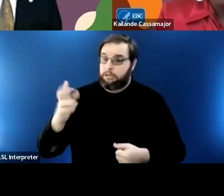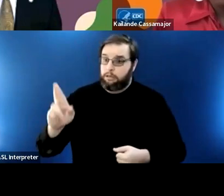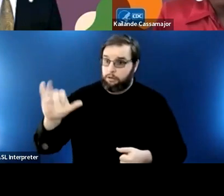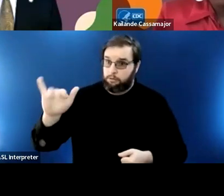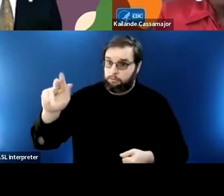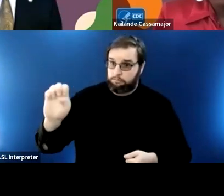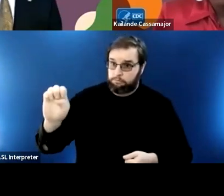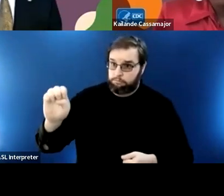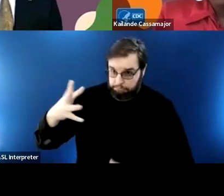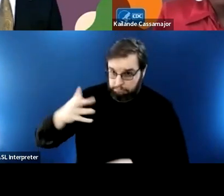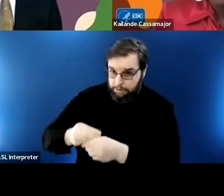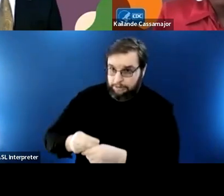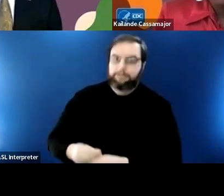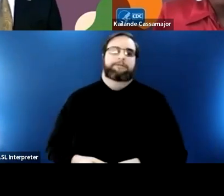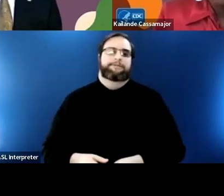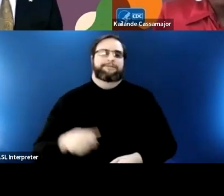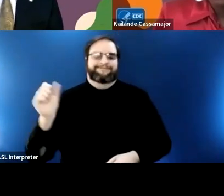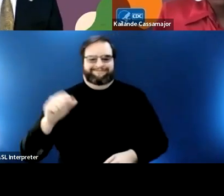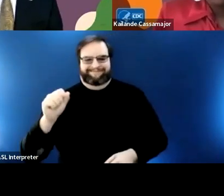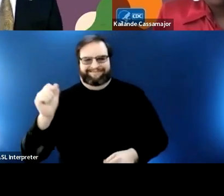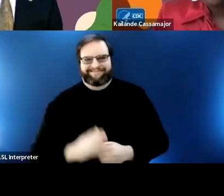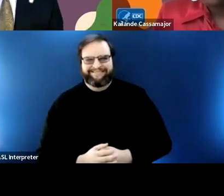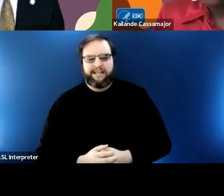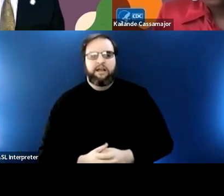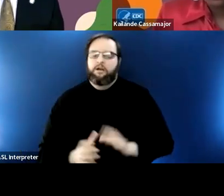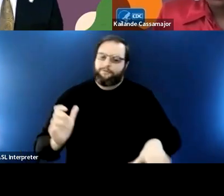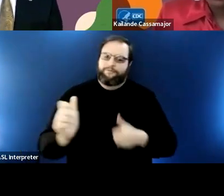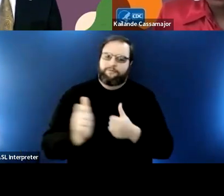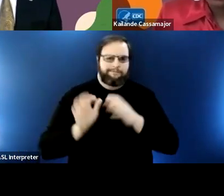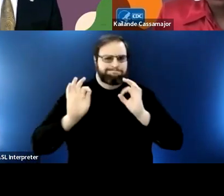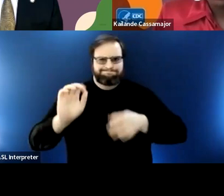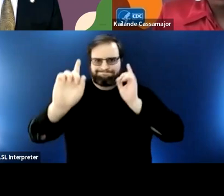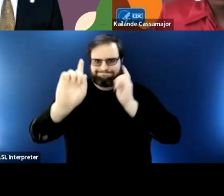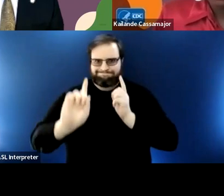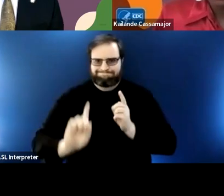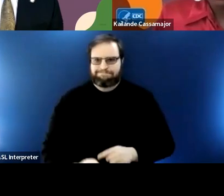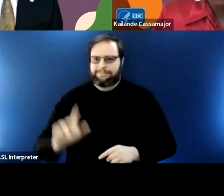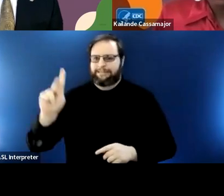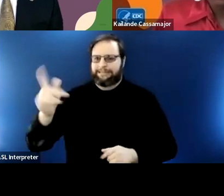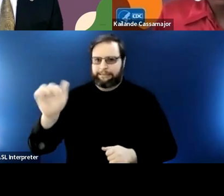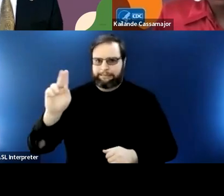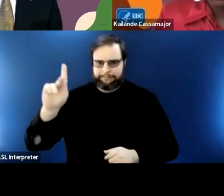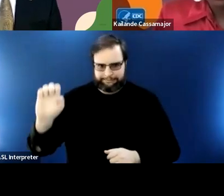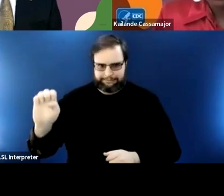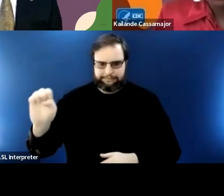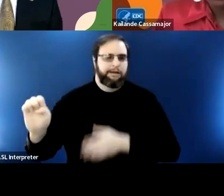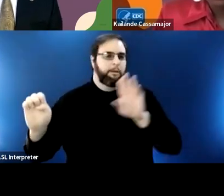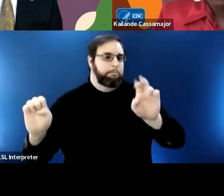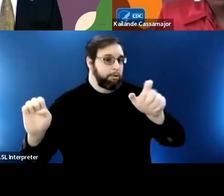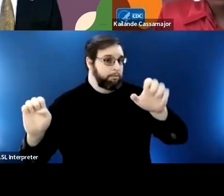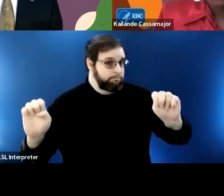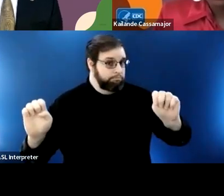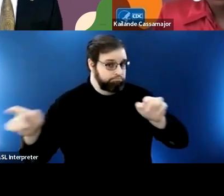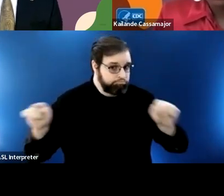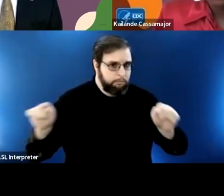Exactly. Mm-hmm. Well, you know, following up on these excellent points of Kaylin and Brandon, I would say